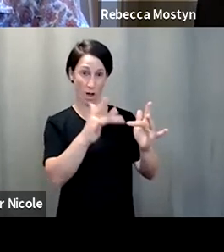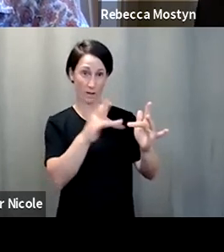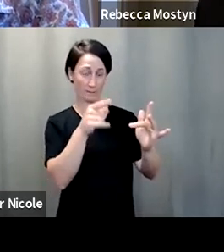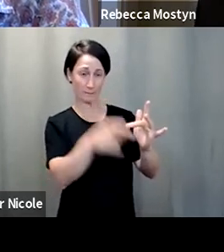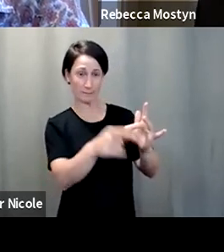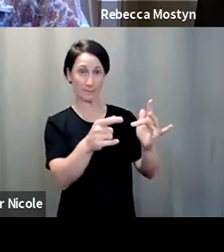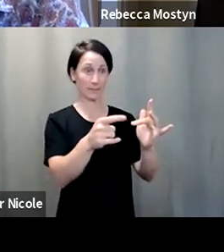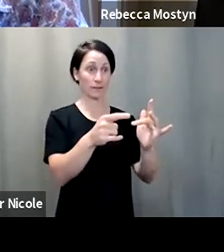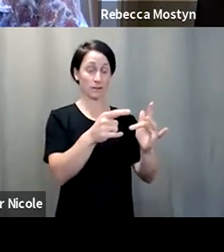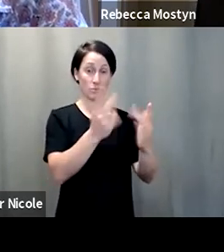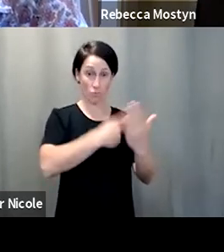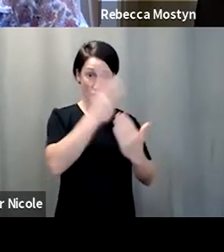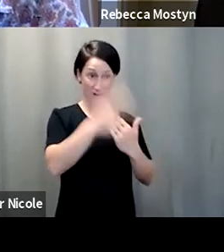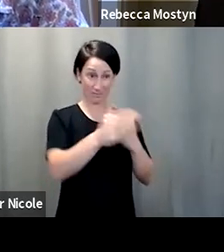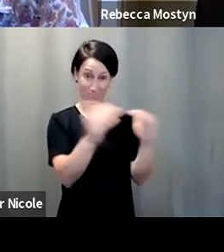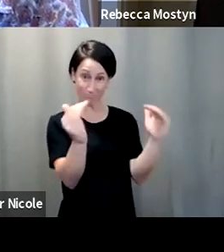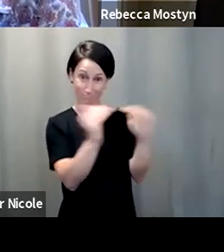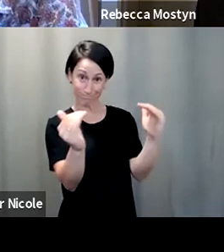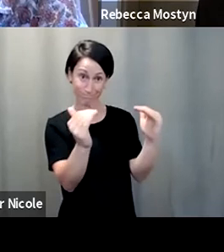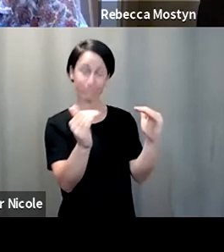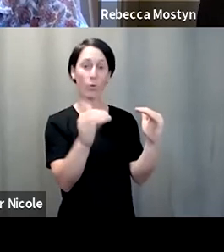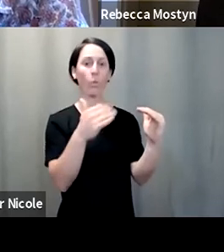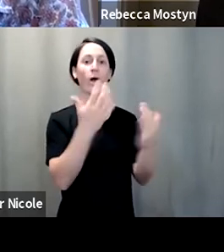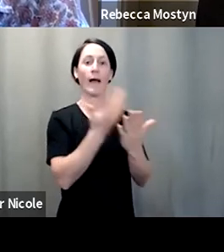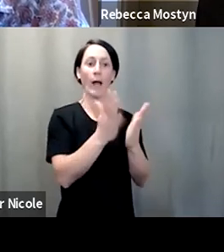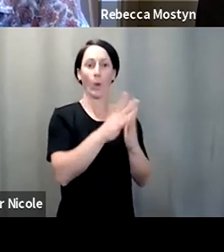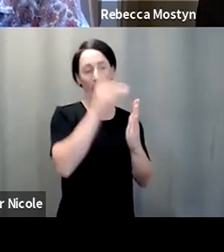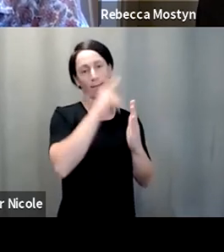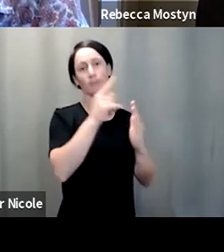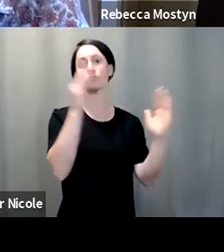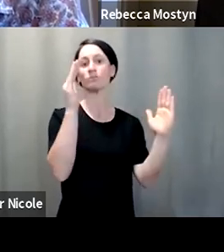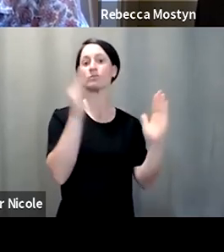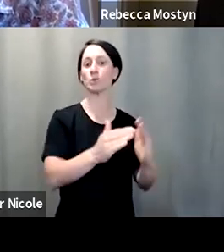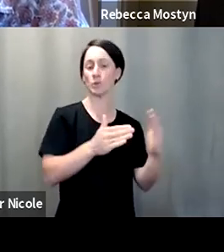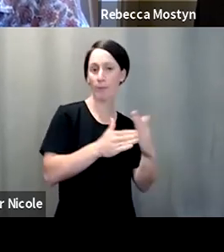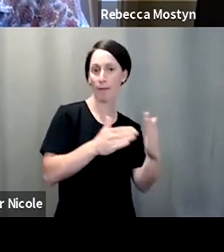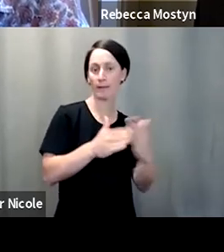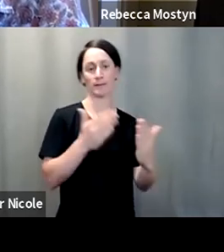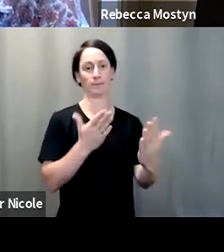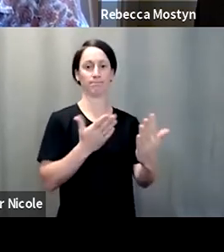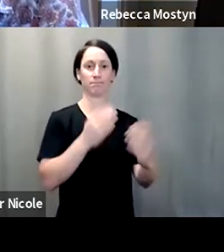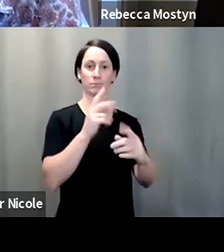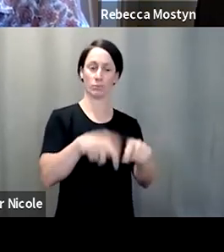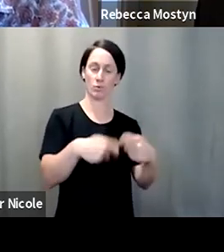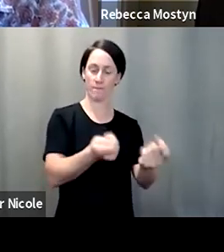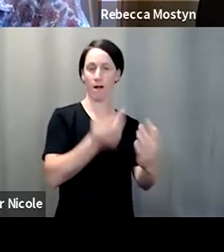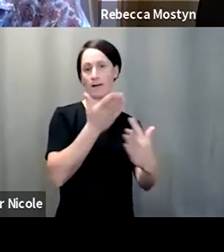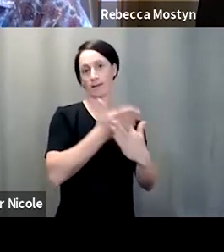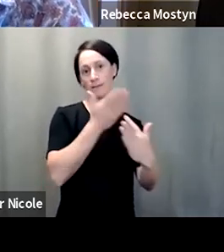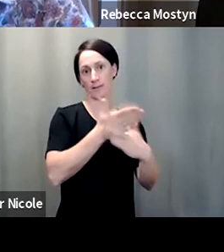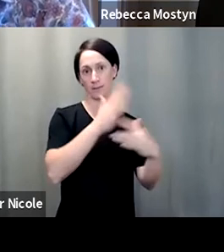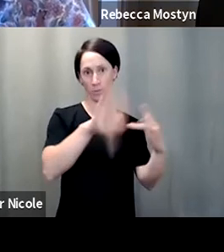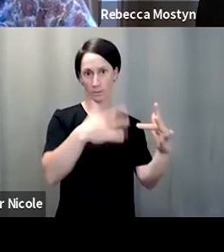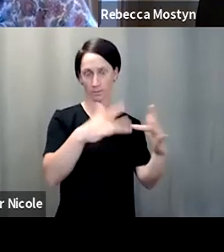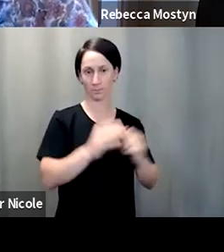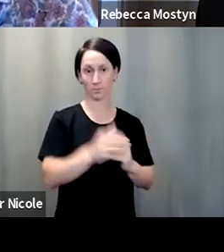obviously, it's an urgent global discussion that we're all having around the arts. And we know that digital has opened